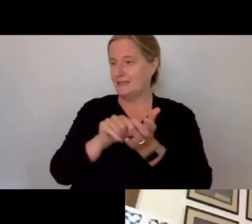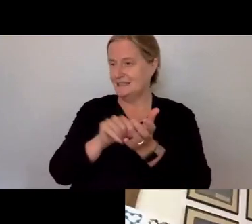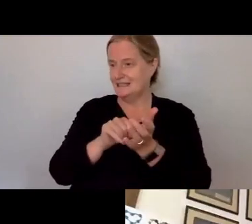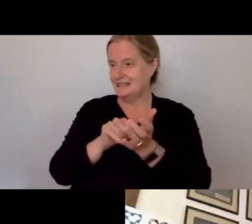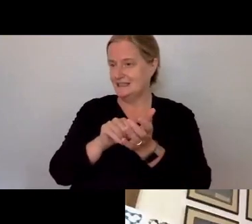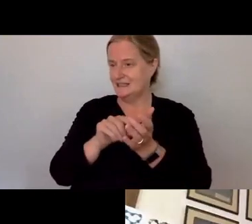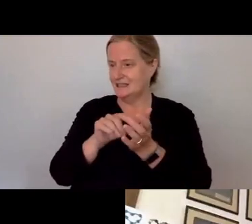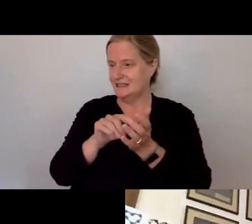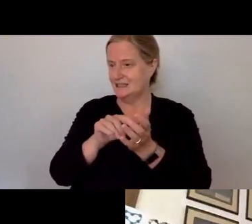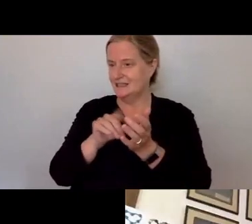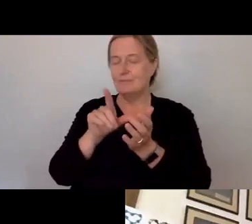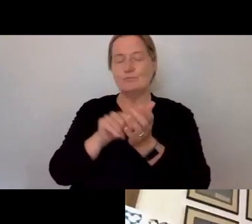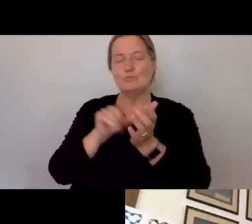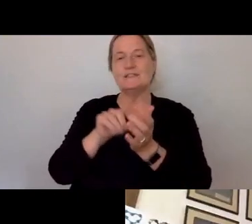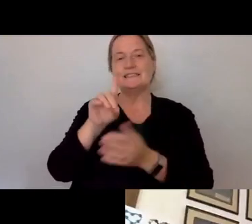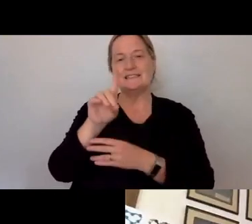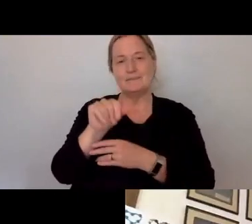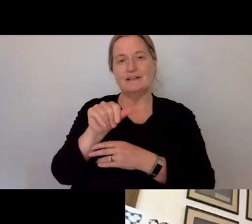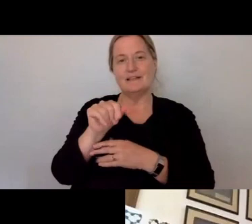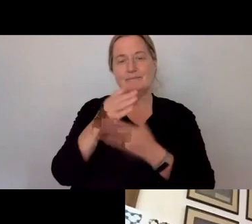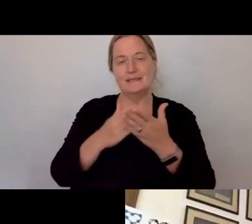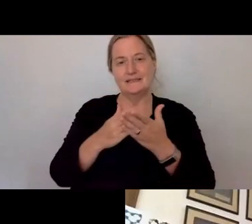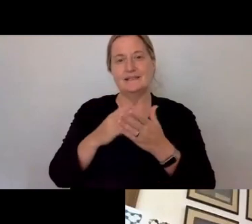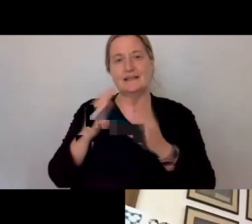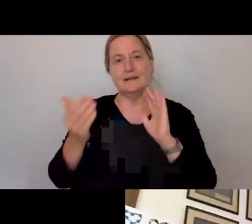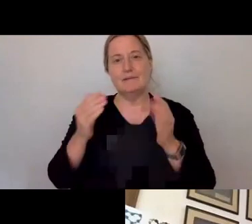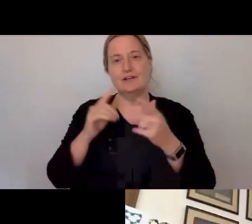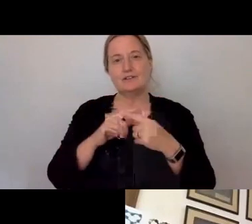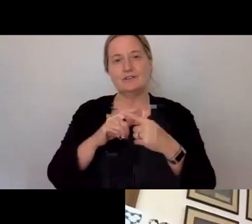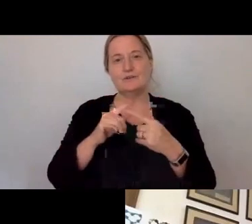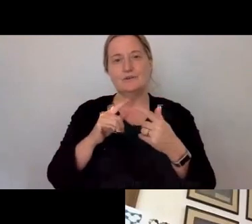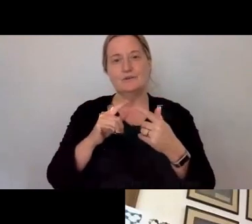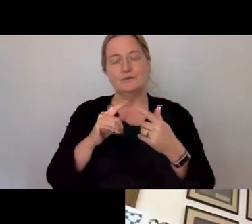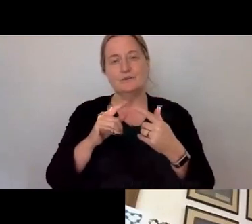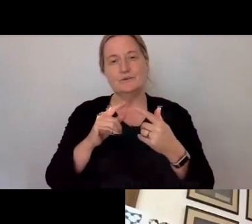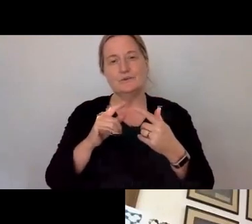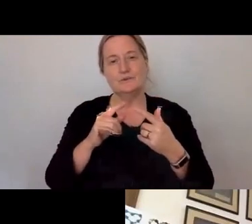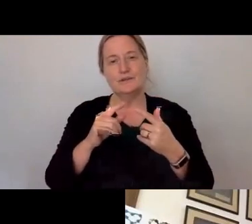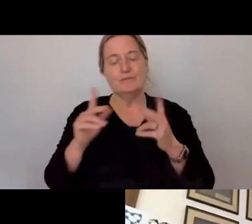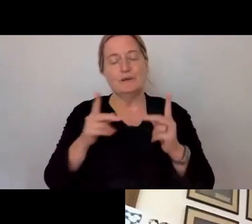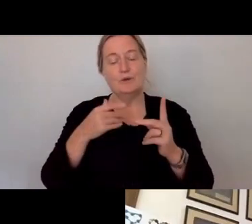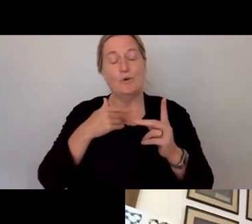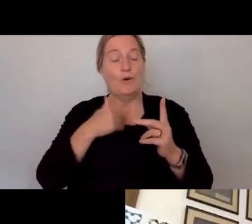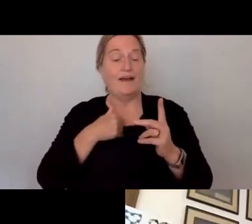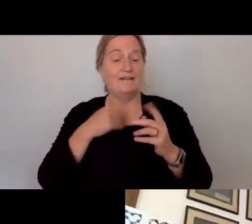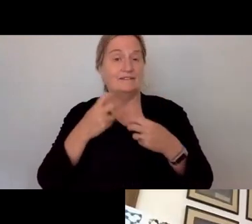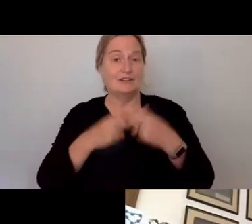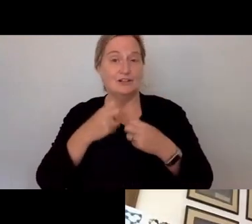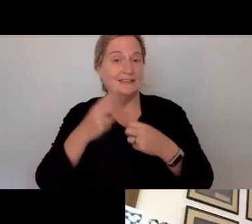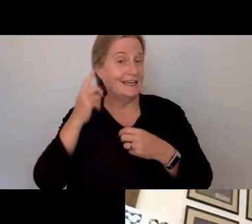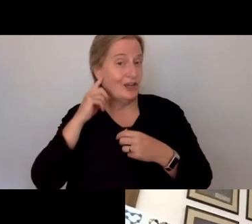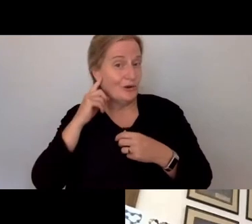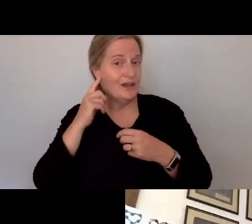my observation, kind of a newer discovery compared to people that have difficulty hearing or seeing or have